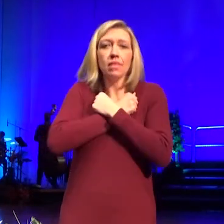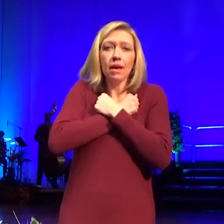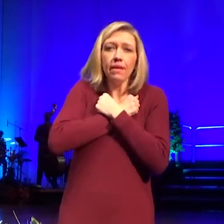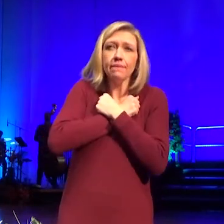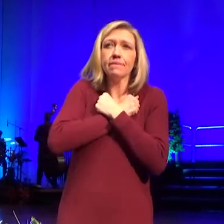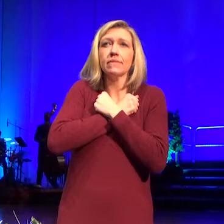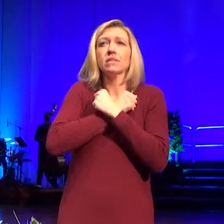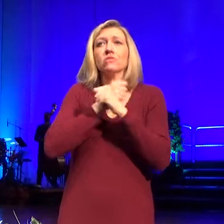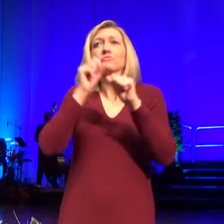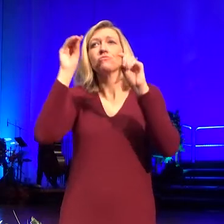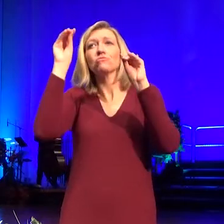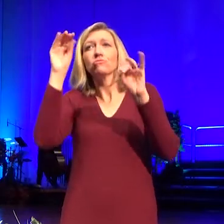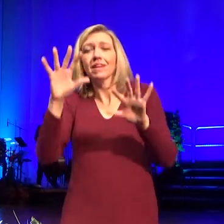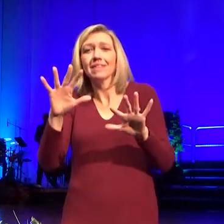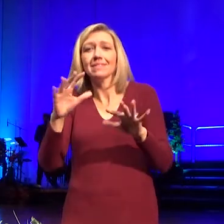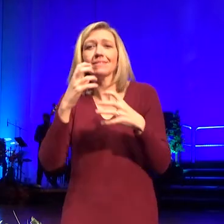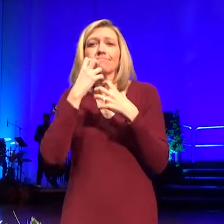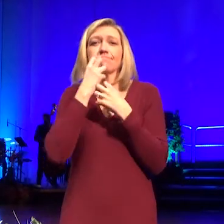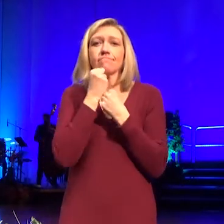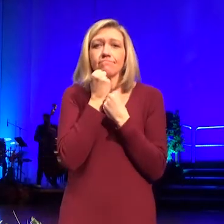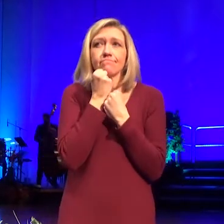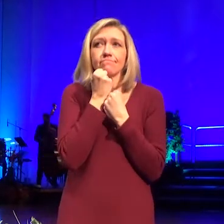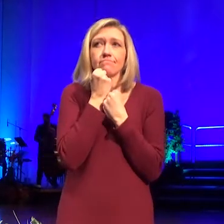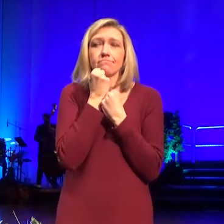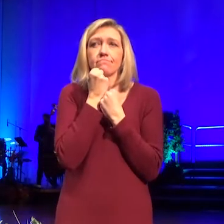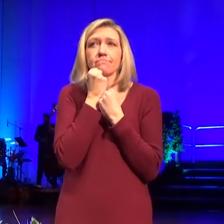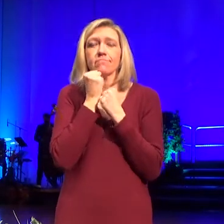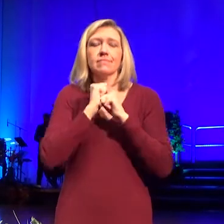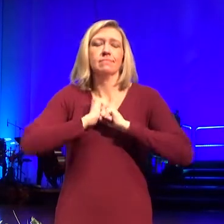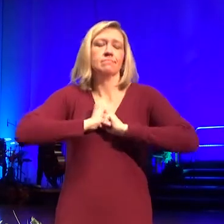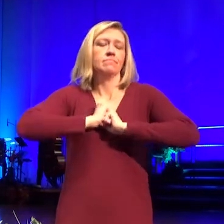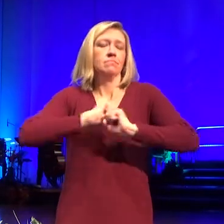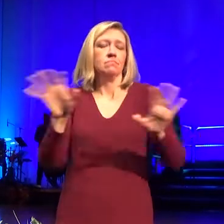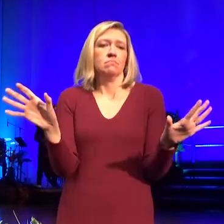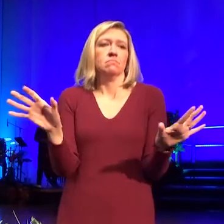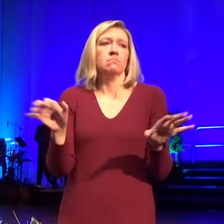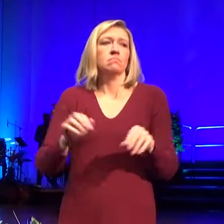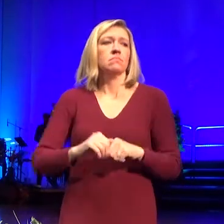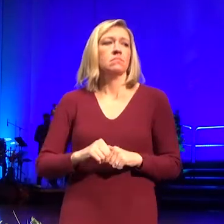grace, our caring, and we know